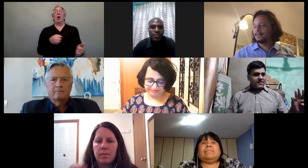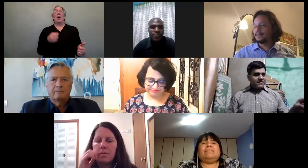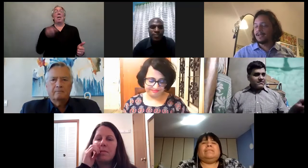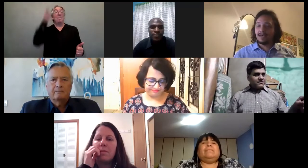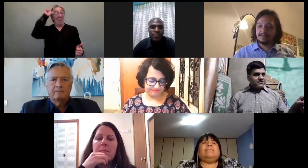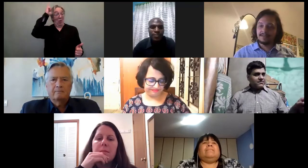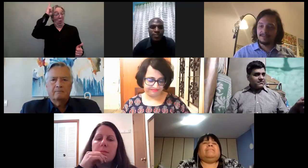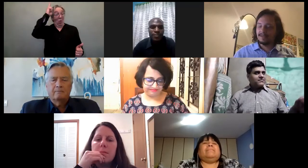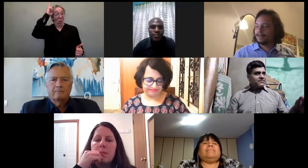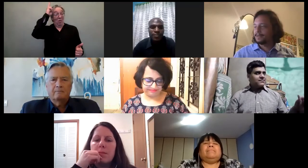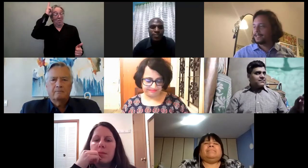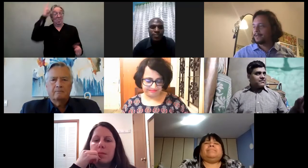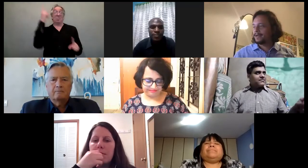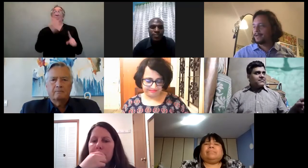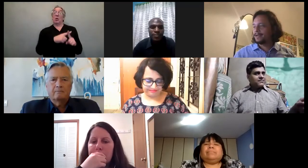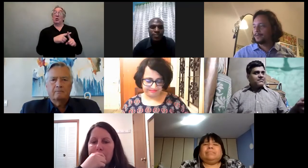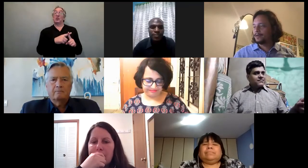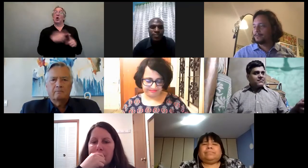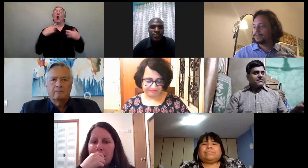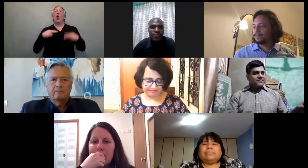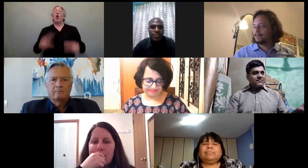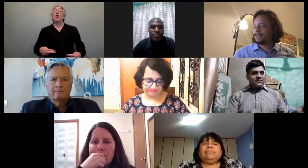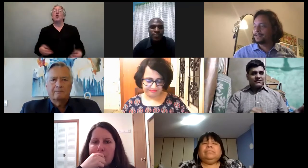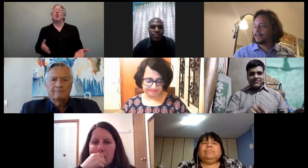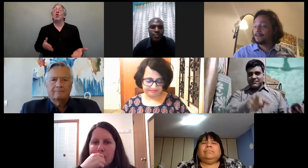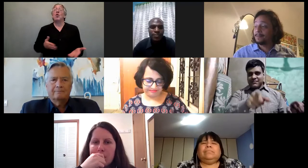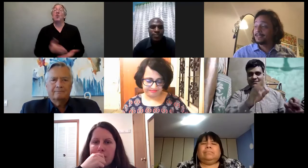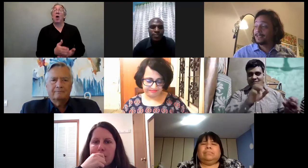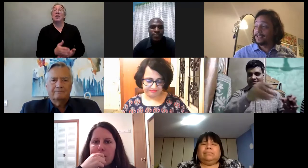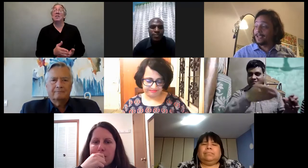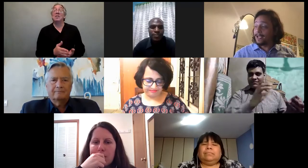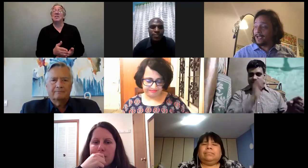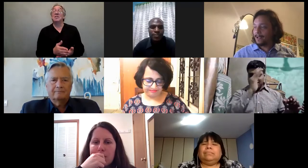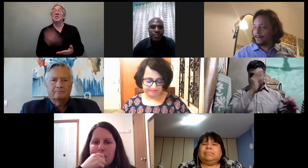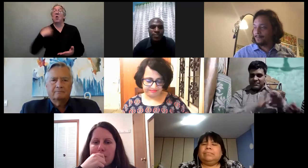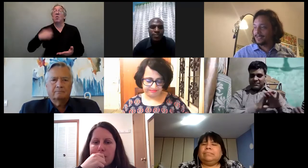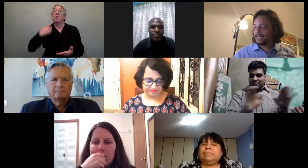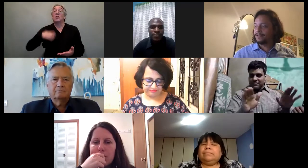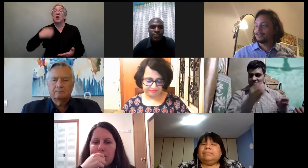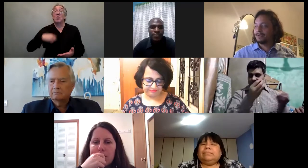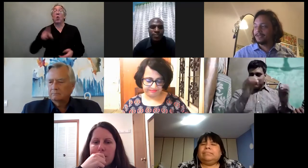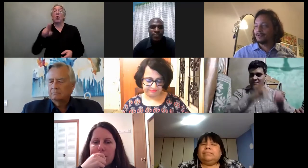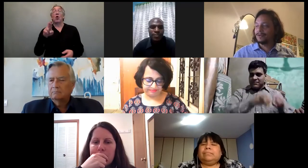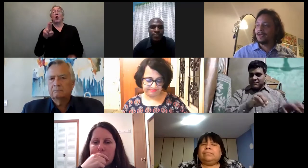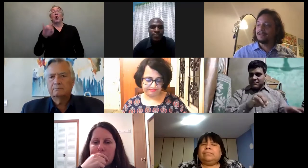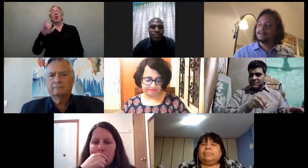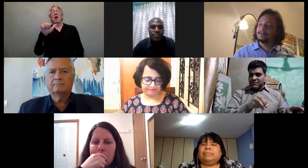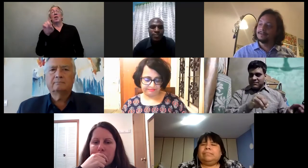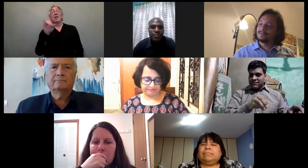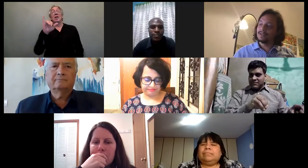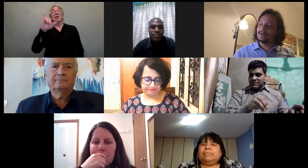at RIADIS, at the Latin American Network of Persons with Disabilities and Their Families, presenting on the experience of